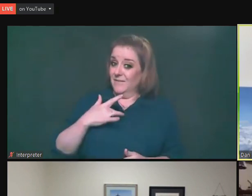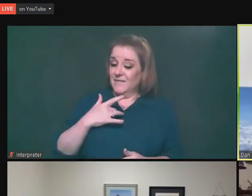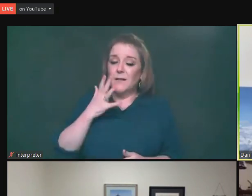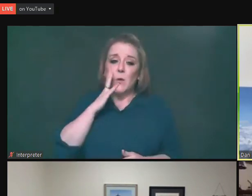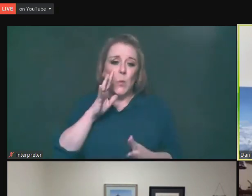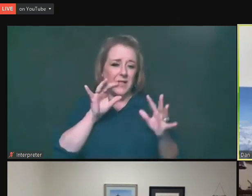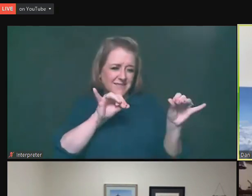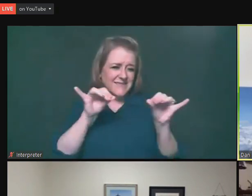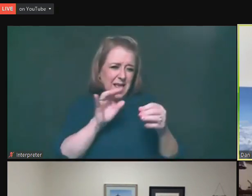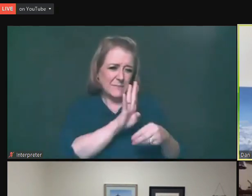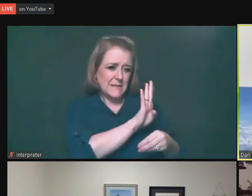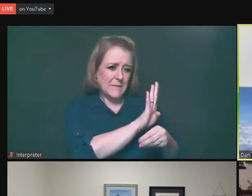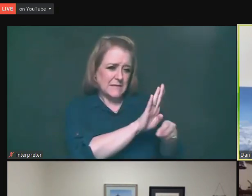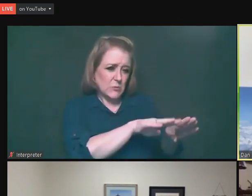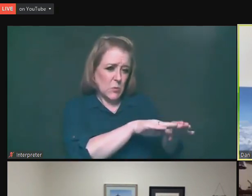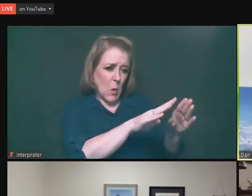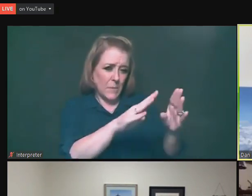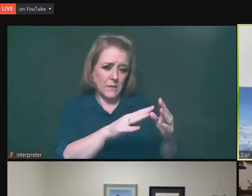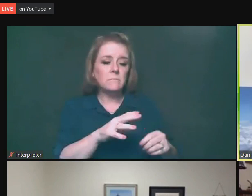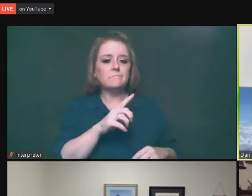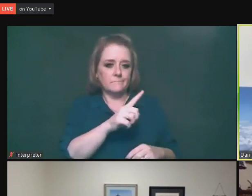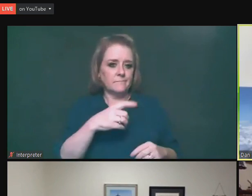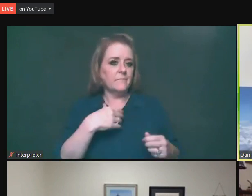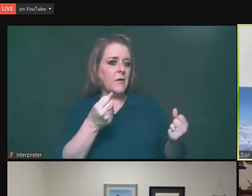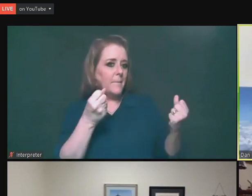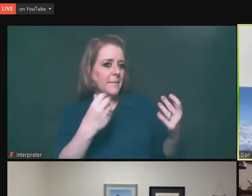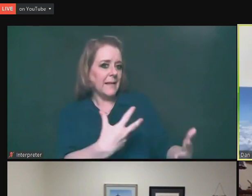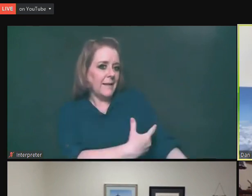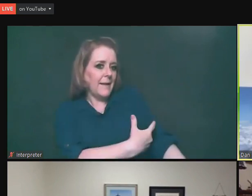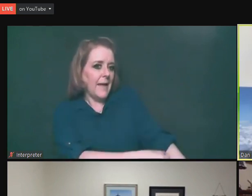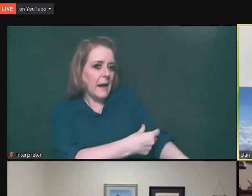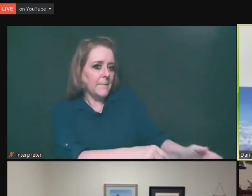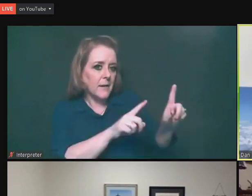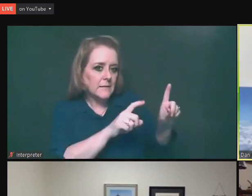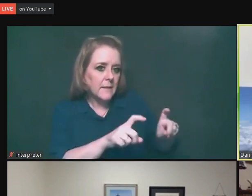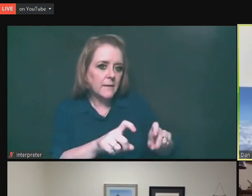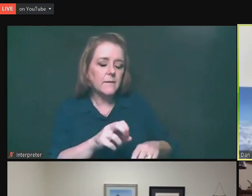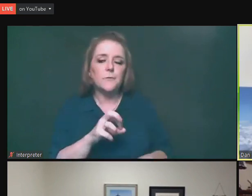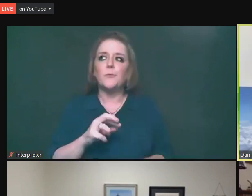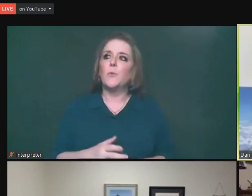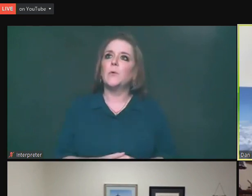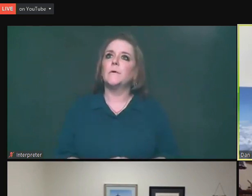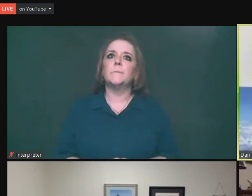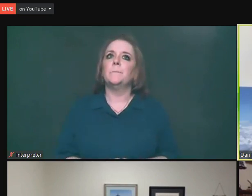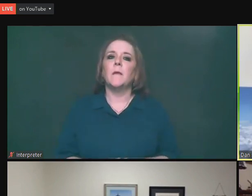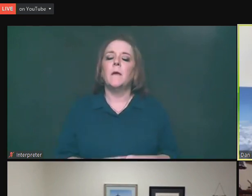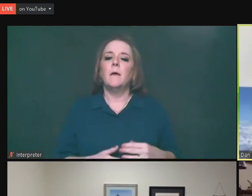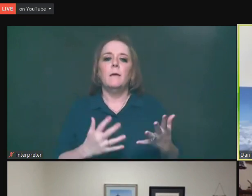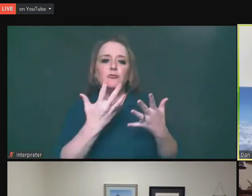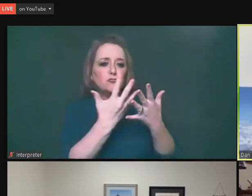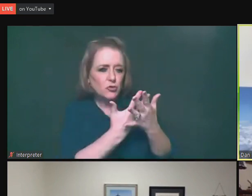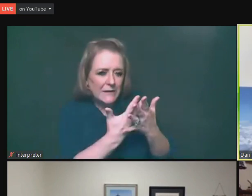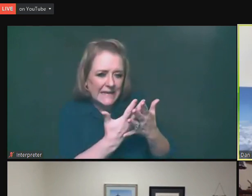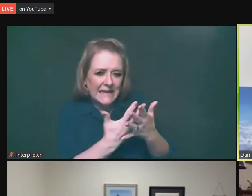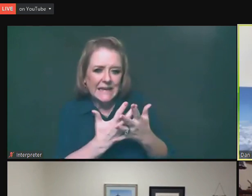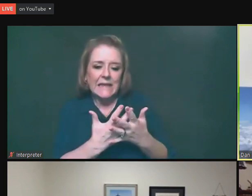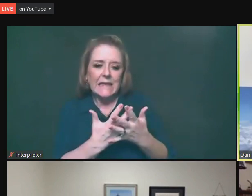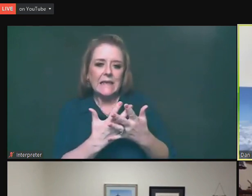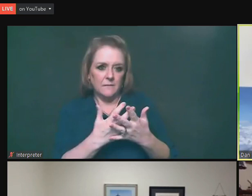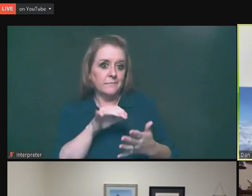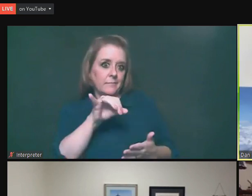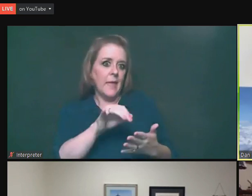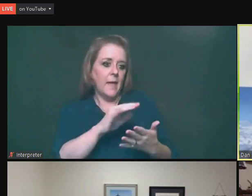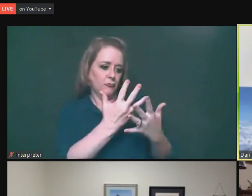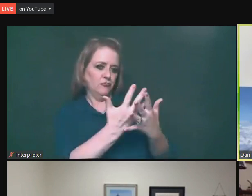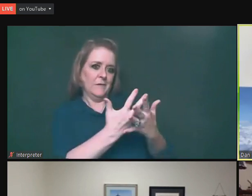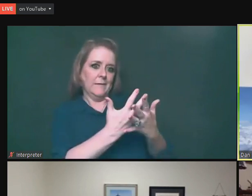office buildings, there's a lot of antibody testing going on with those folks, or even the screening that has become part of our